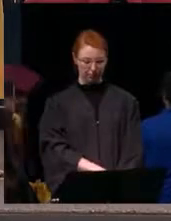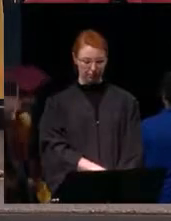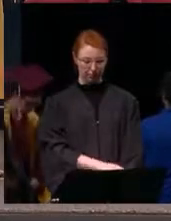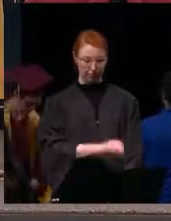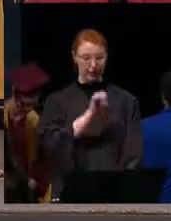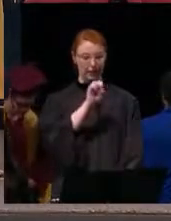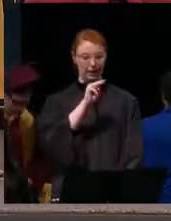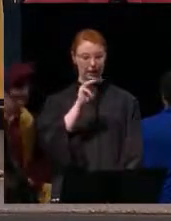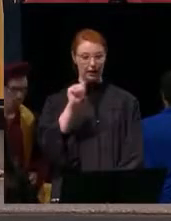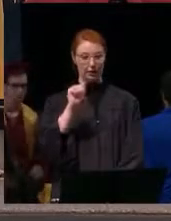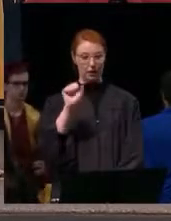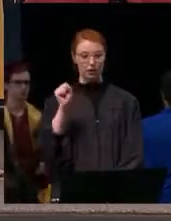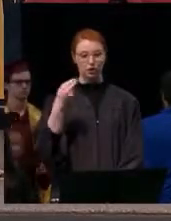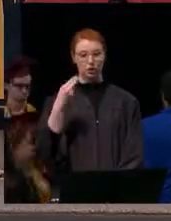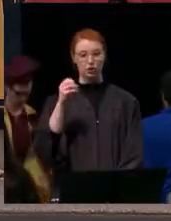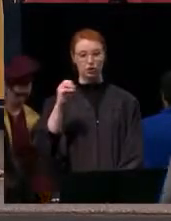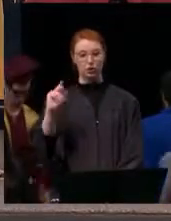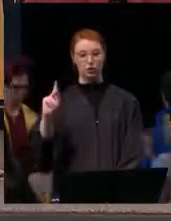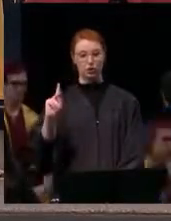Emma Shook.